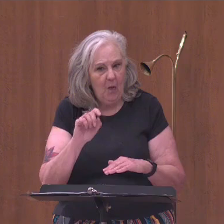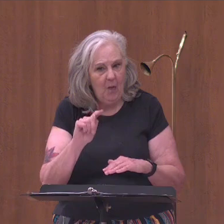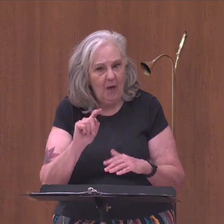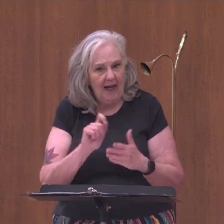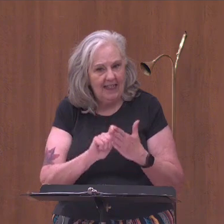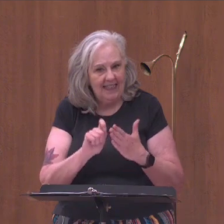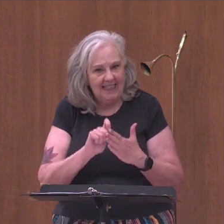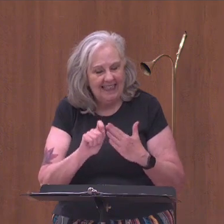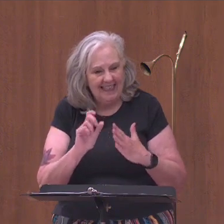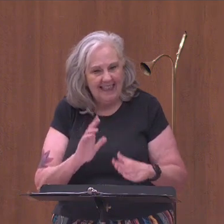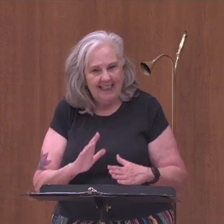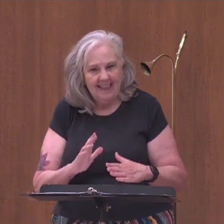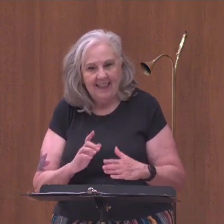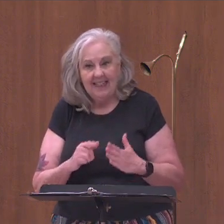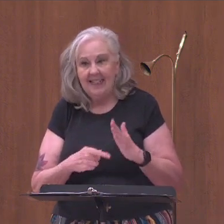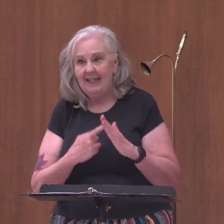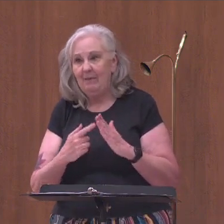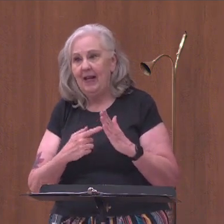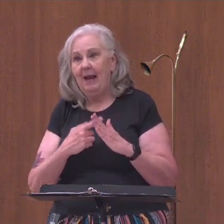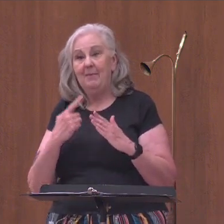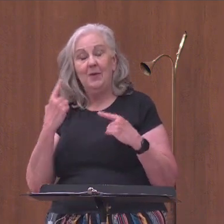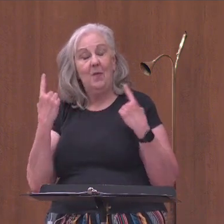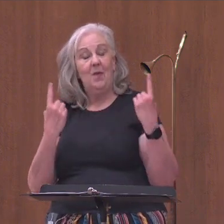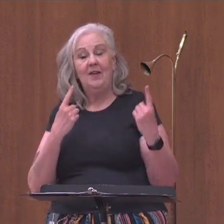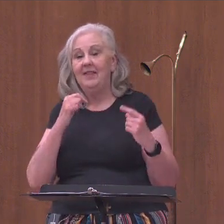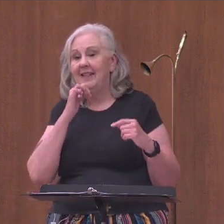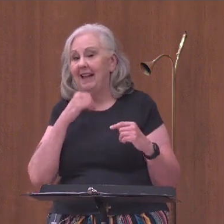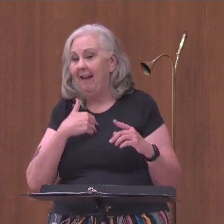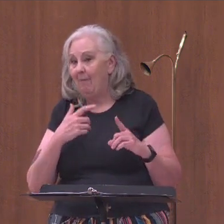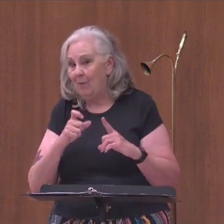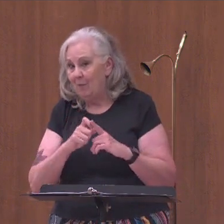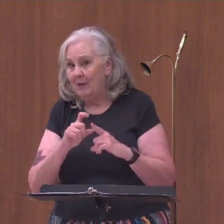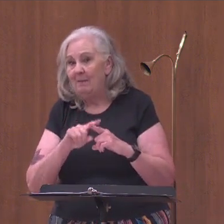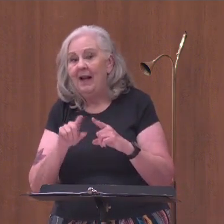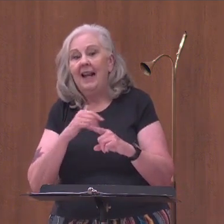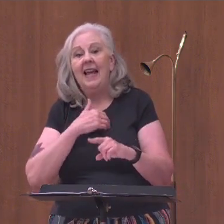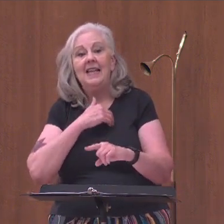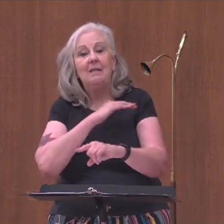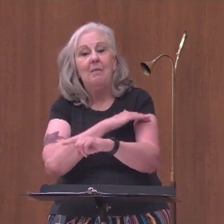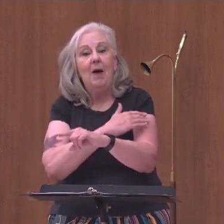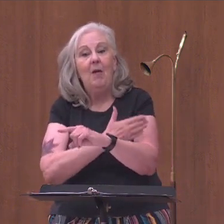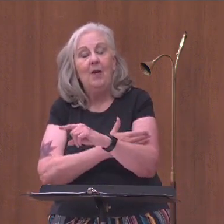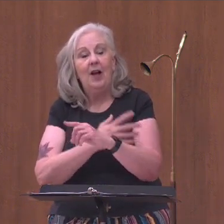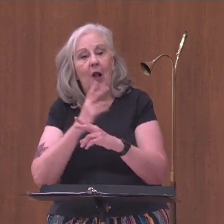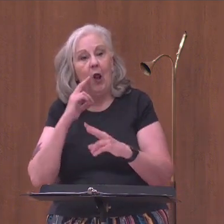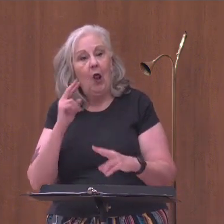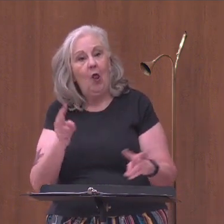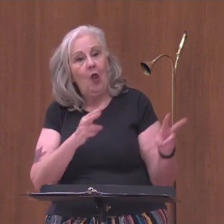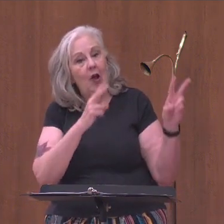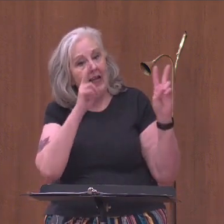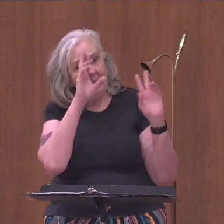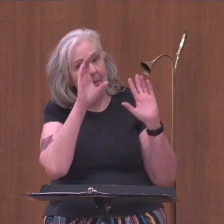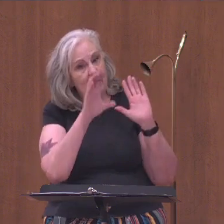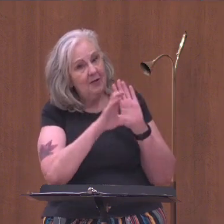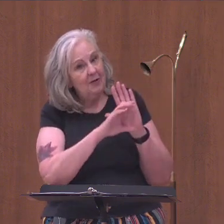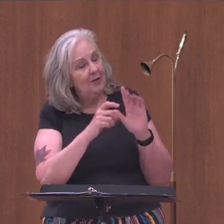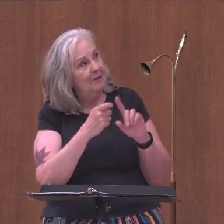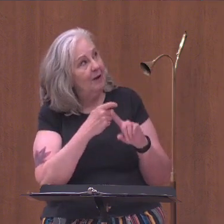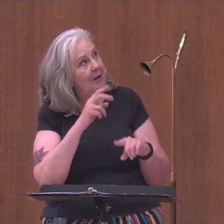Sometimes wonder doesn't have words, but it does have power. Let's take a look at some of those pictures from